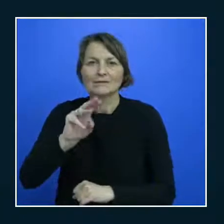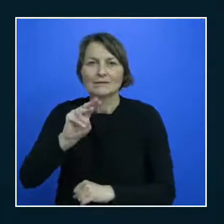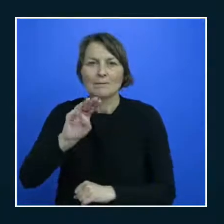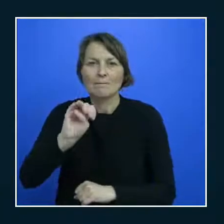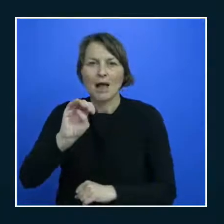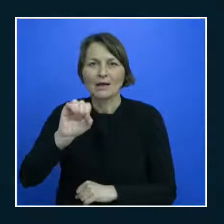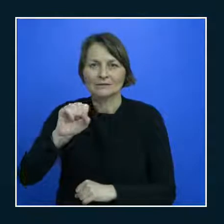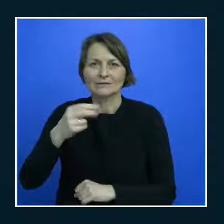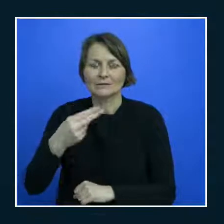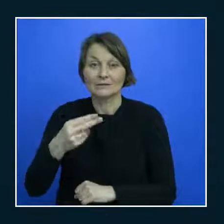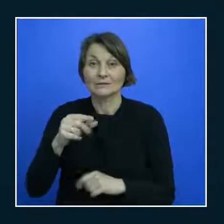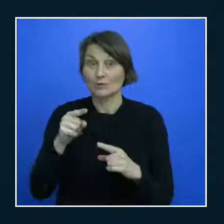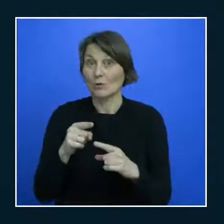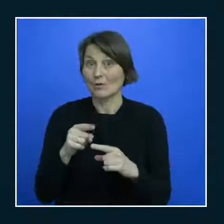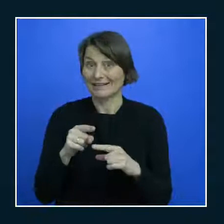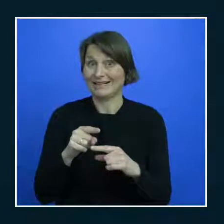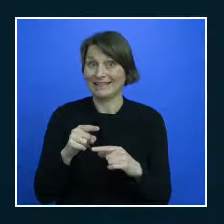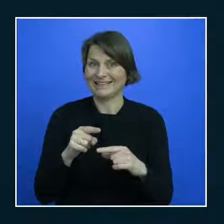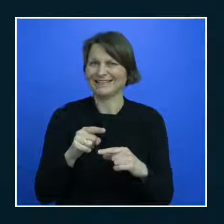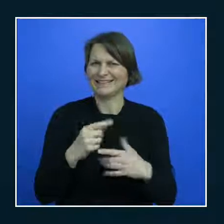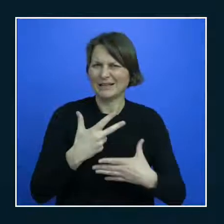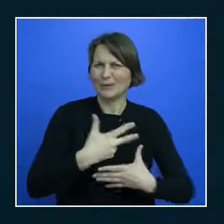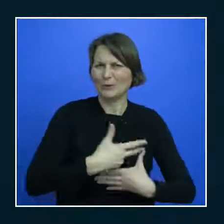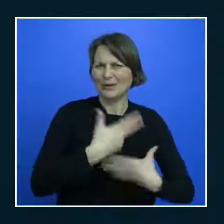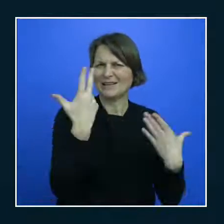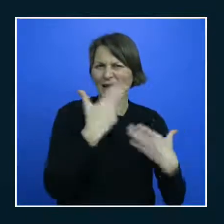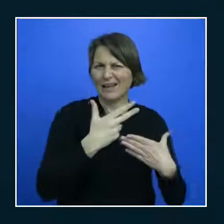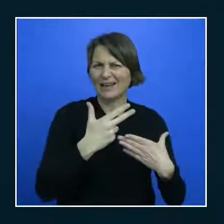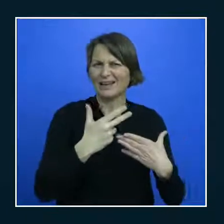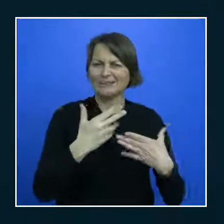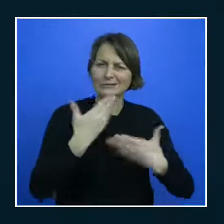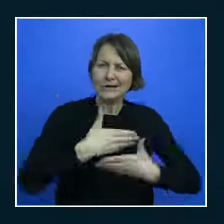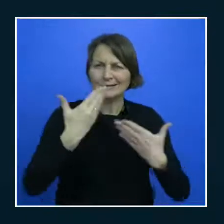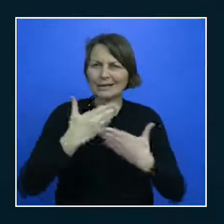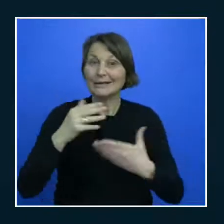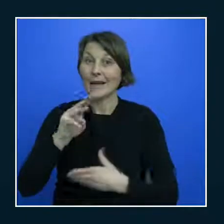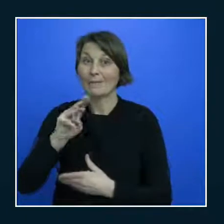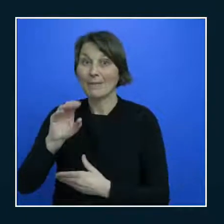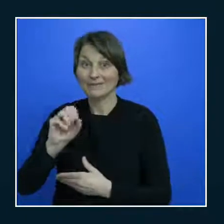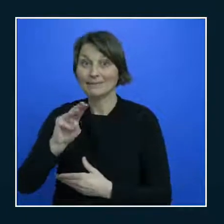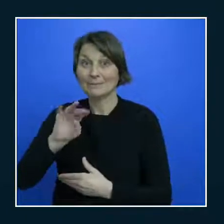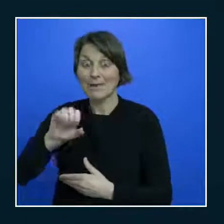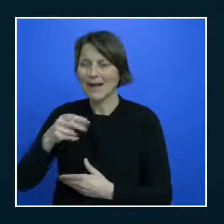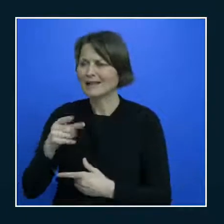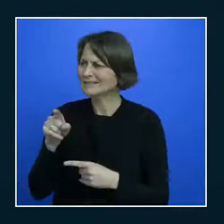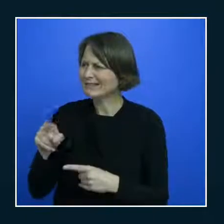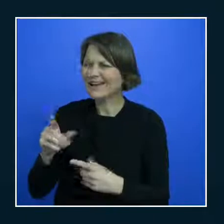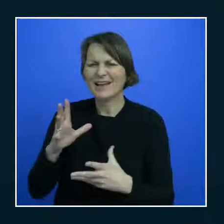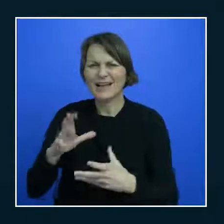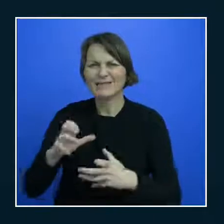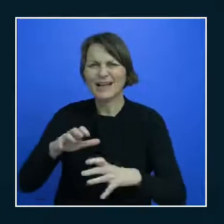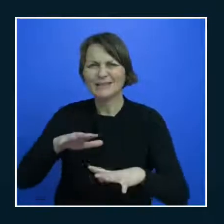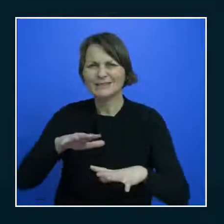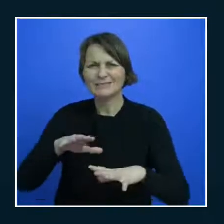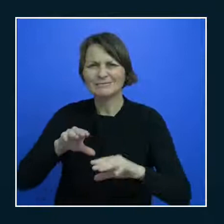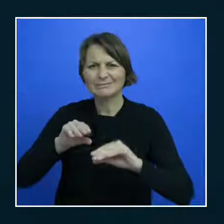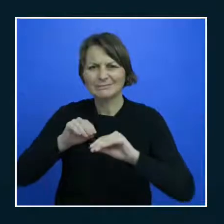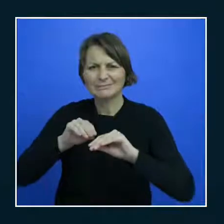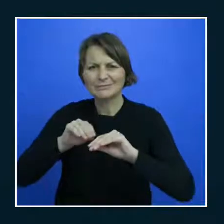of the session, they had like this rave, which was interesting to me. and I don't want that to Interesting.